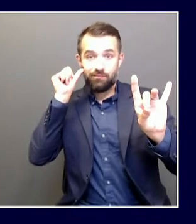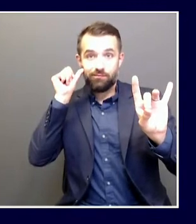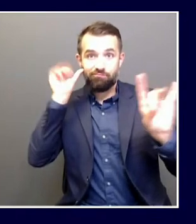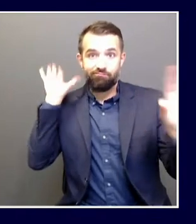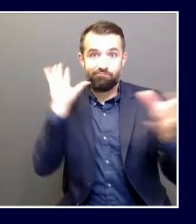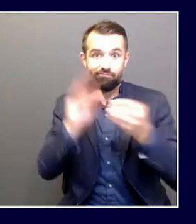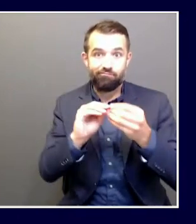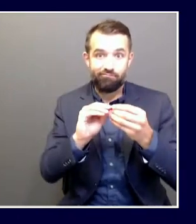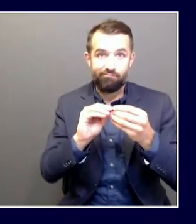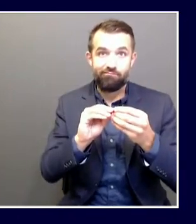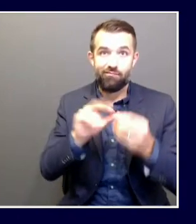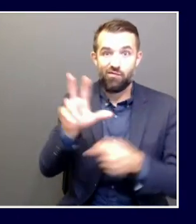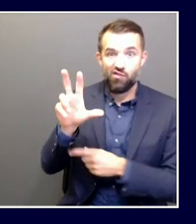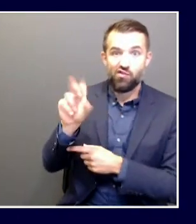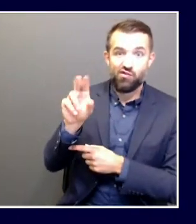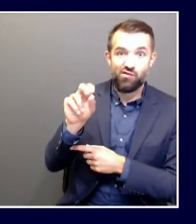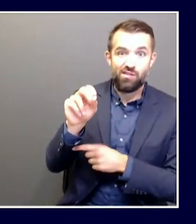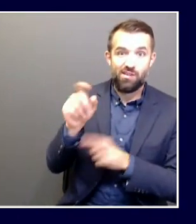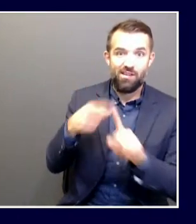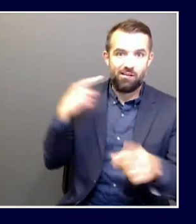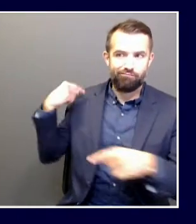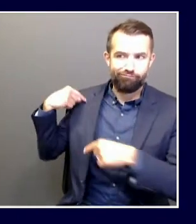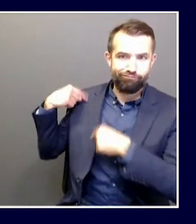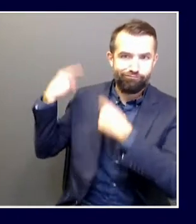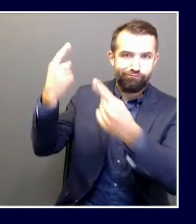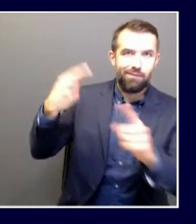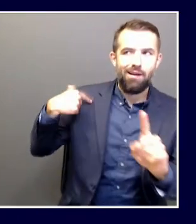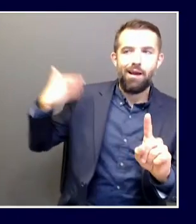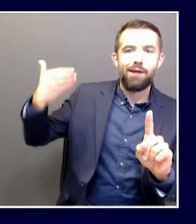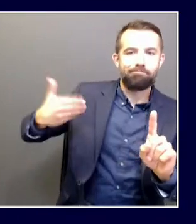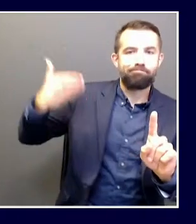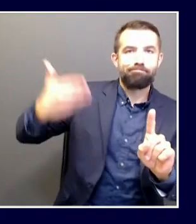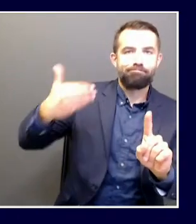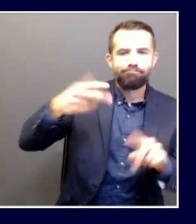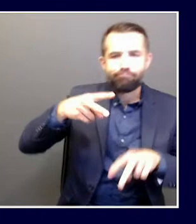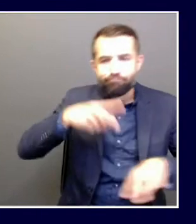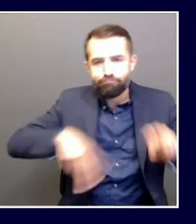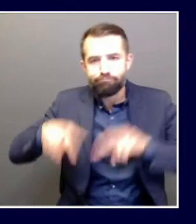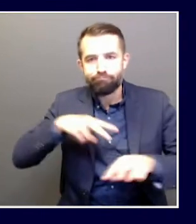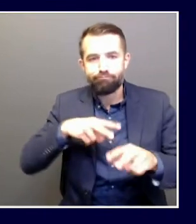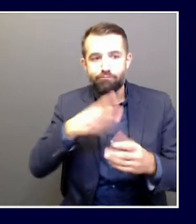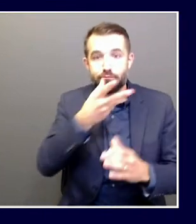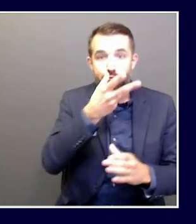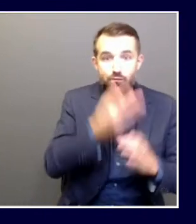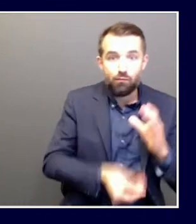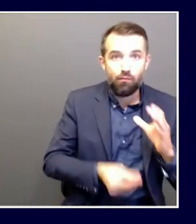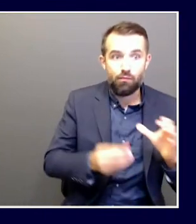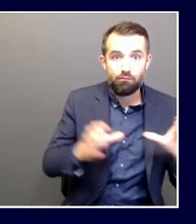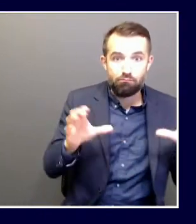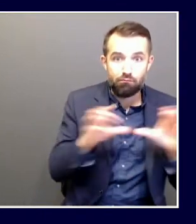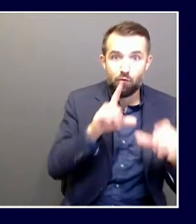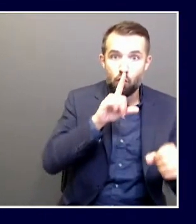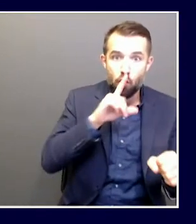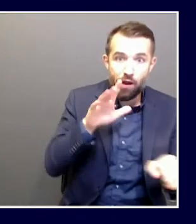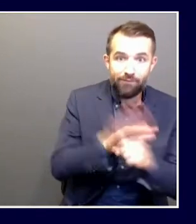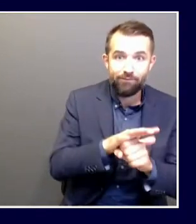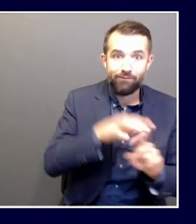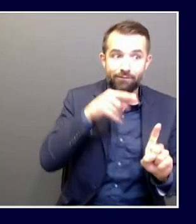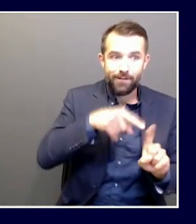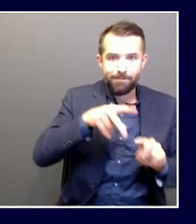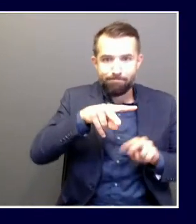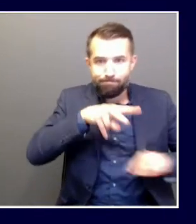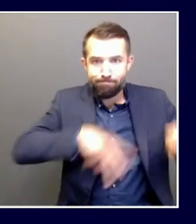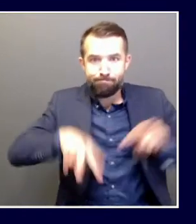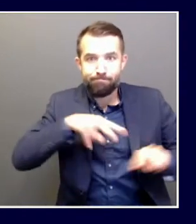records review process. Those deaths from the vital records review process occurred between September 11th